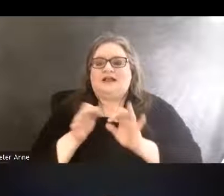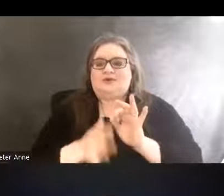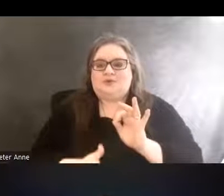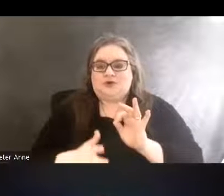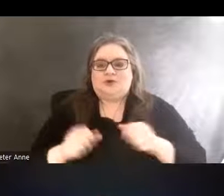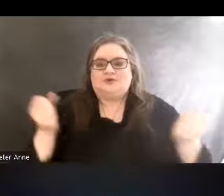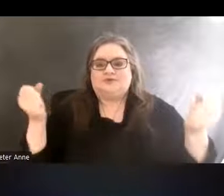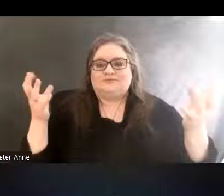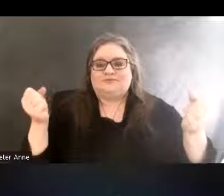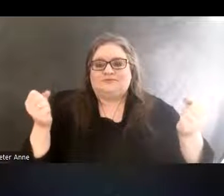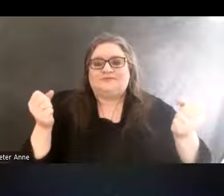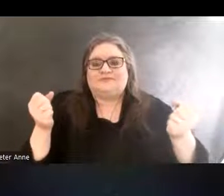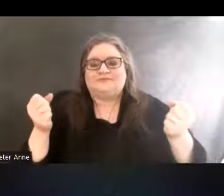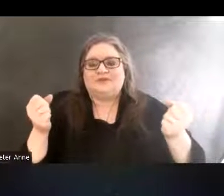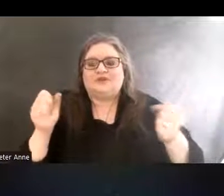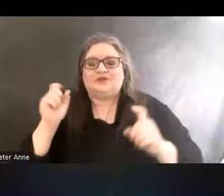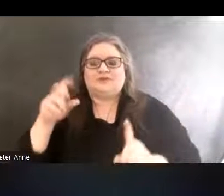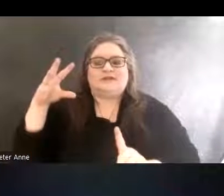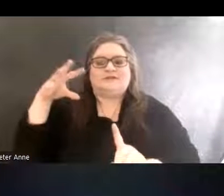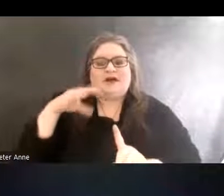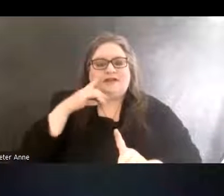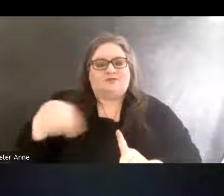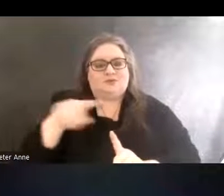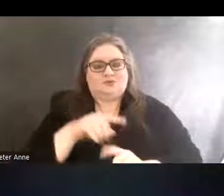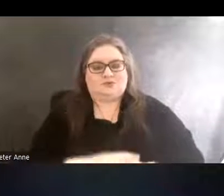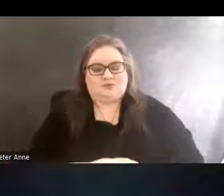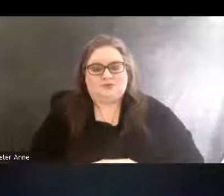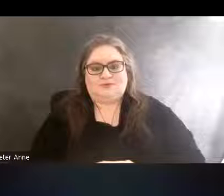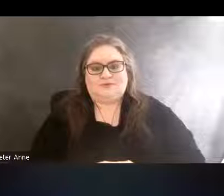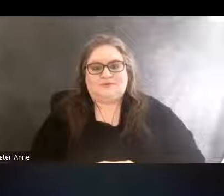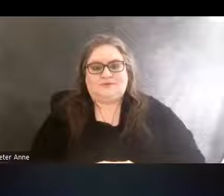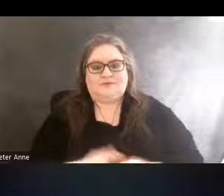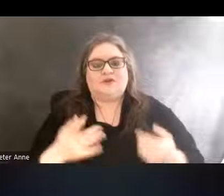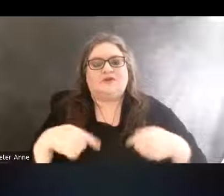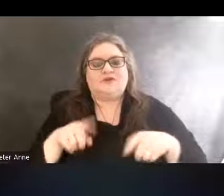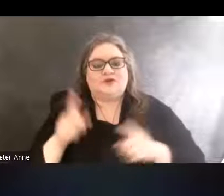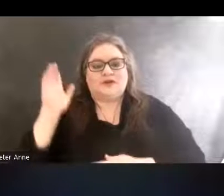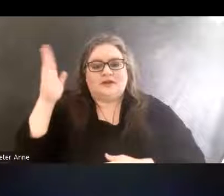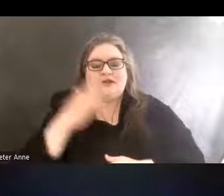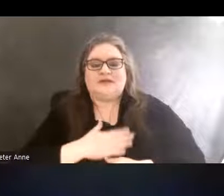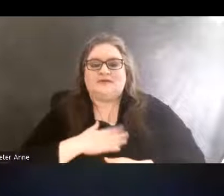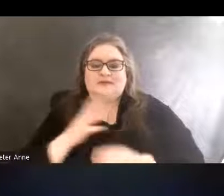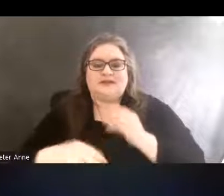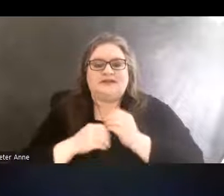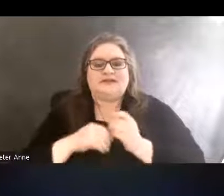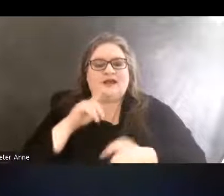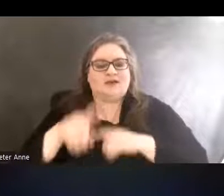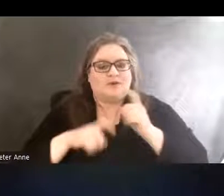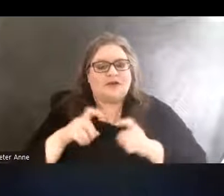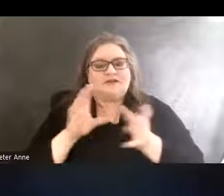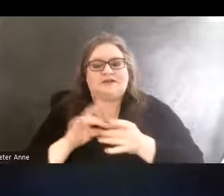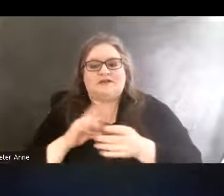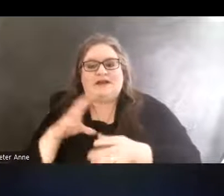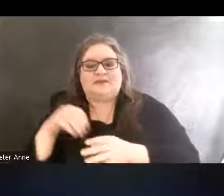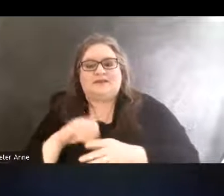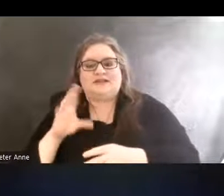interpreters who should be spotlit on your screen. During the presentation, please add your questions and comments in the